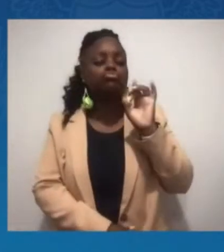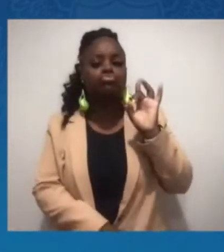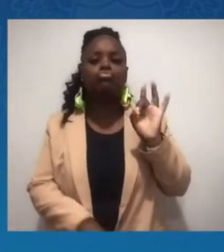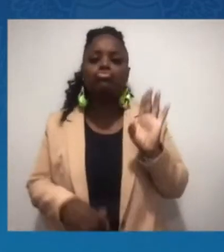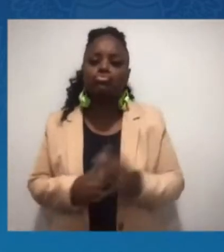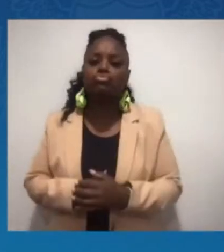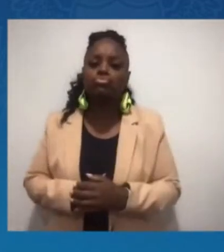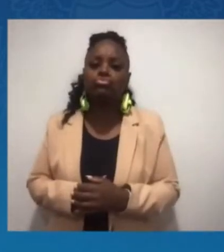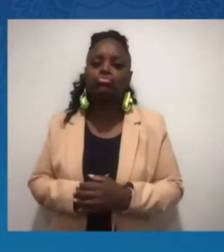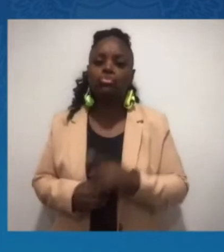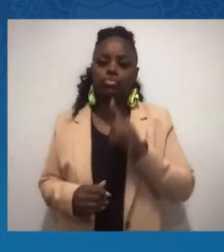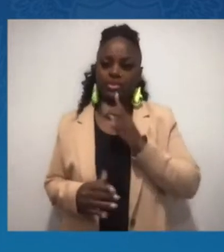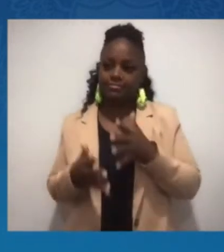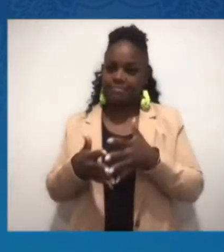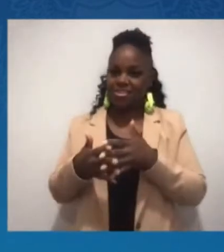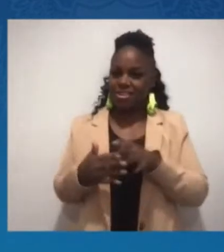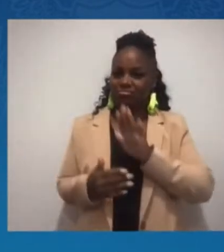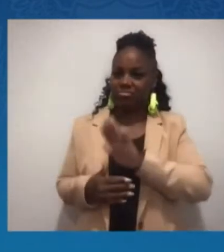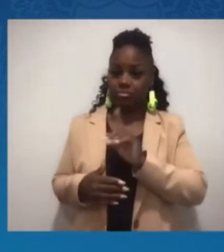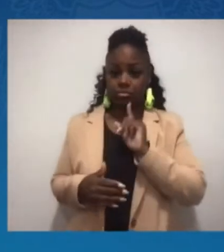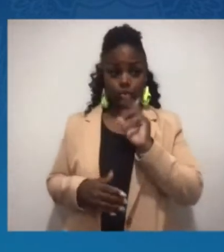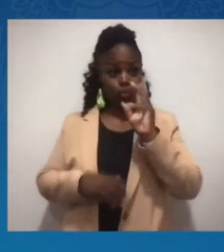and for the women around the world.